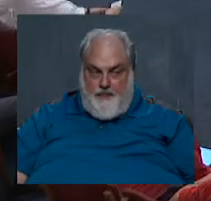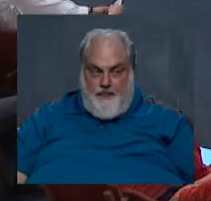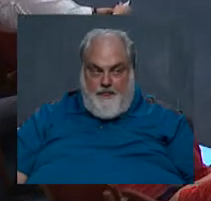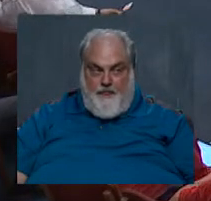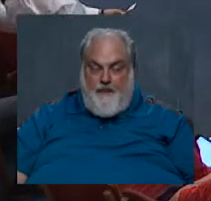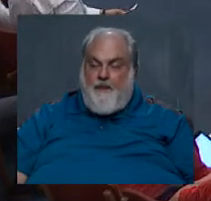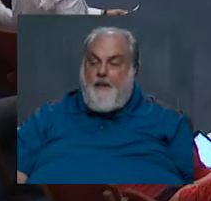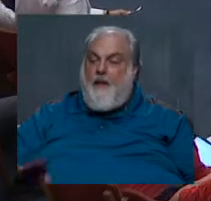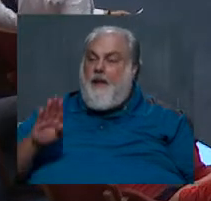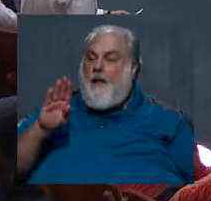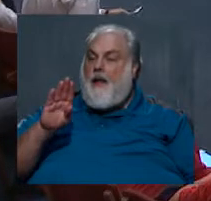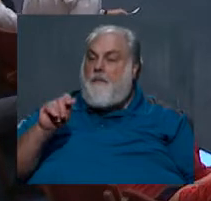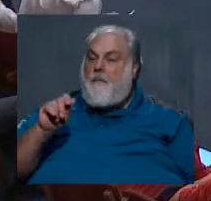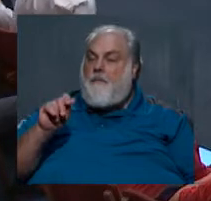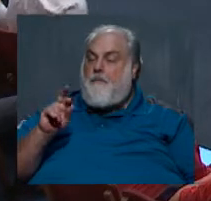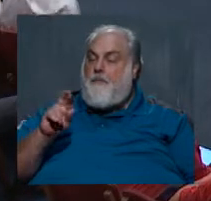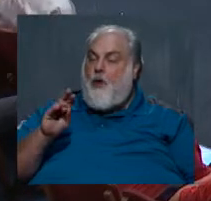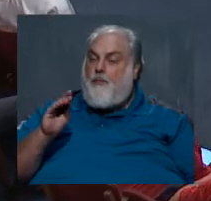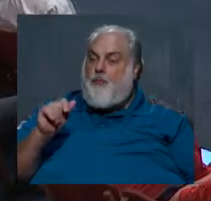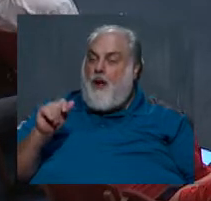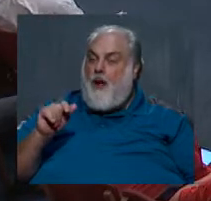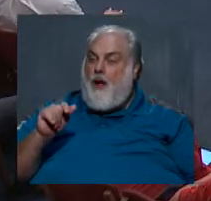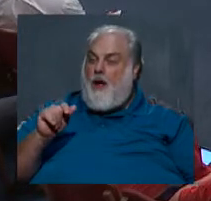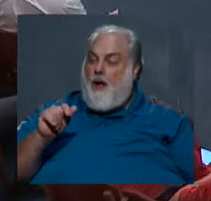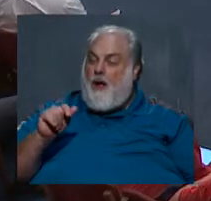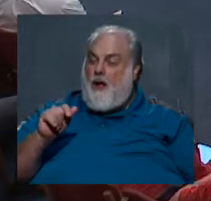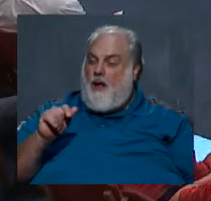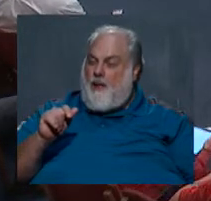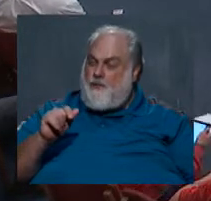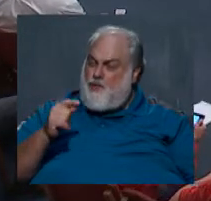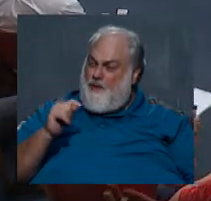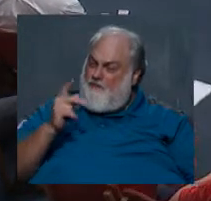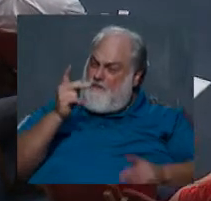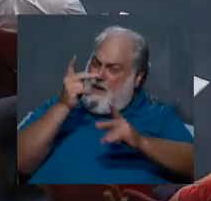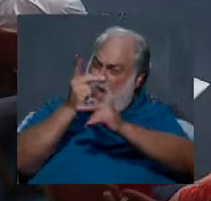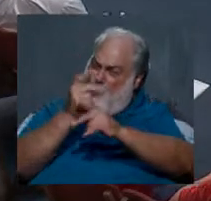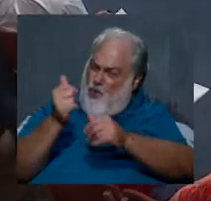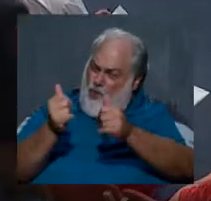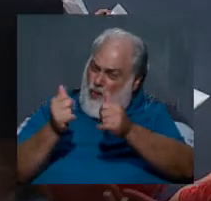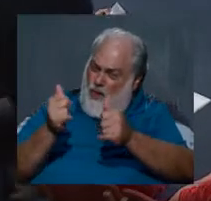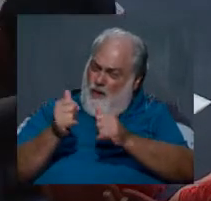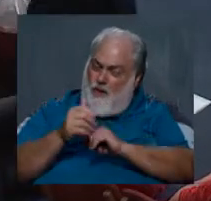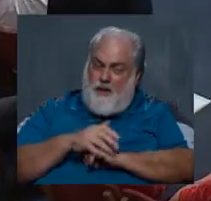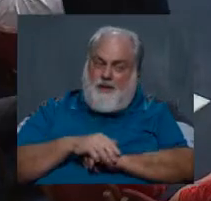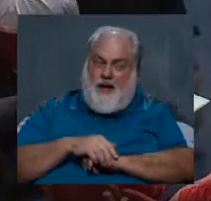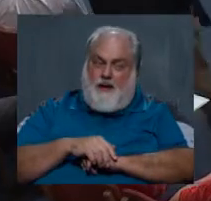Barbara Losh, I just got your card. I'm trying to figure out which item.